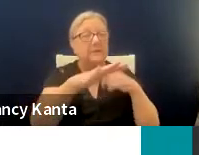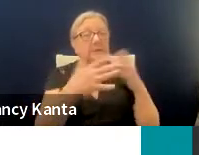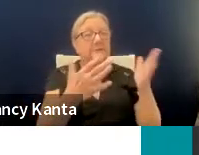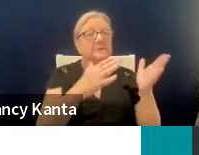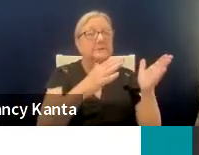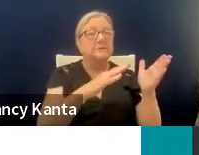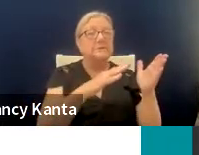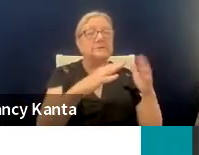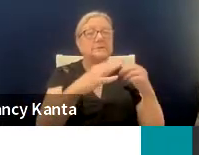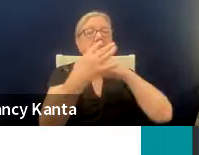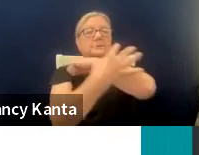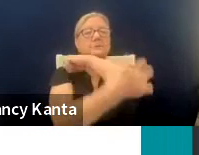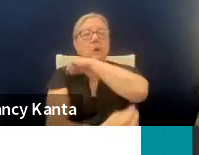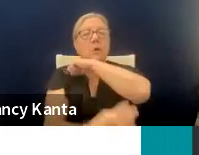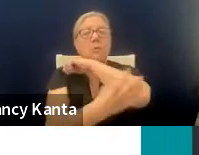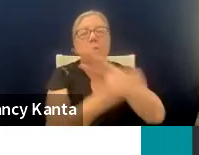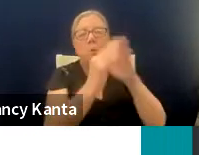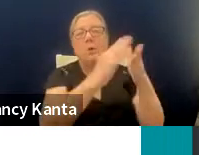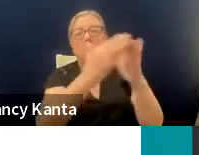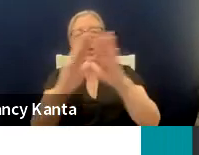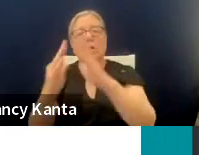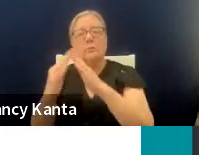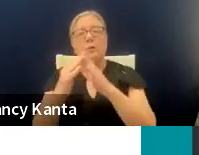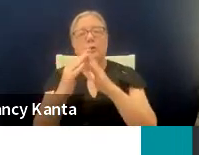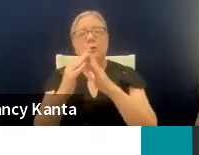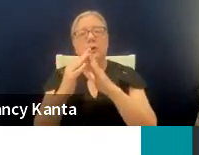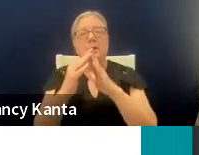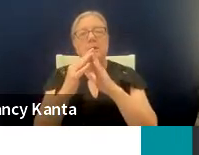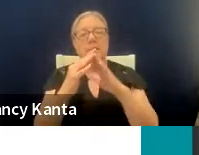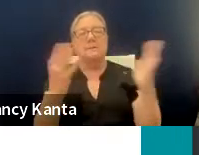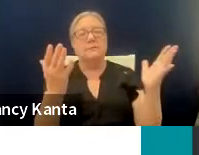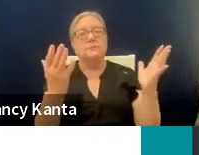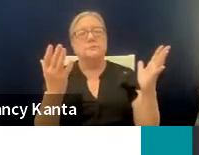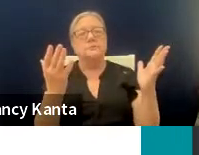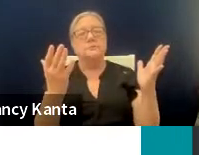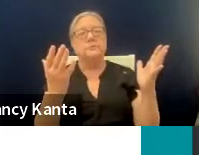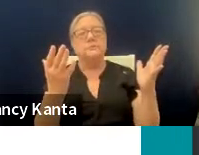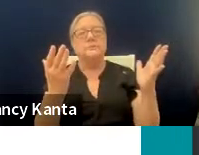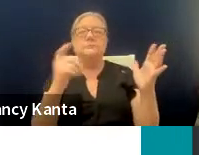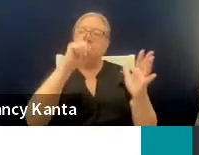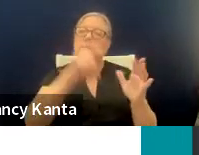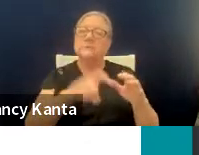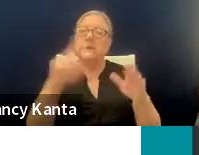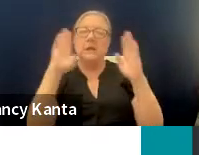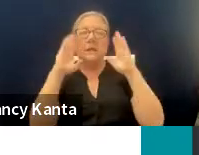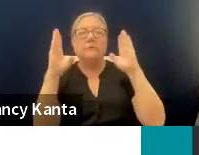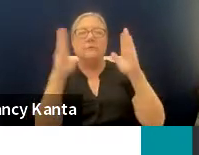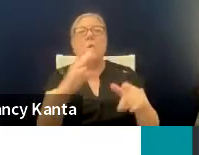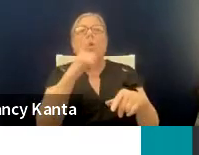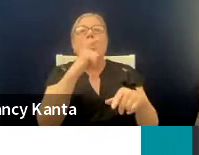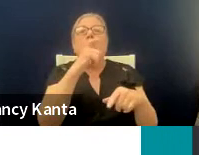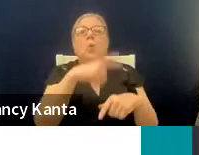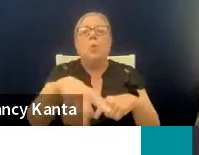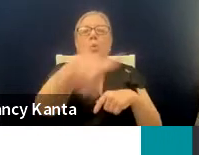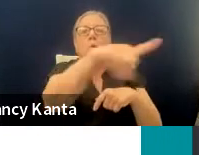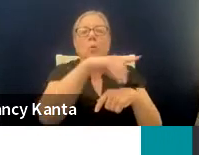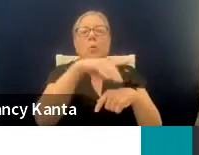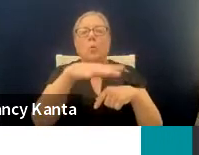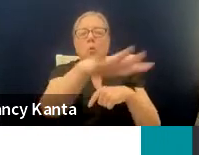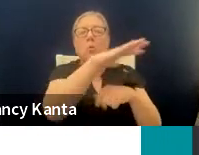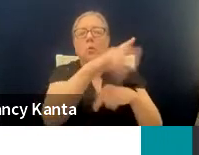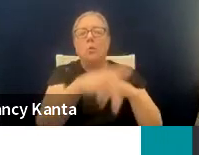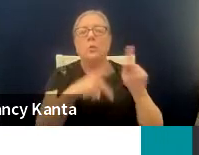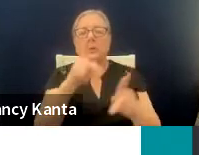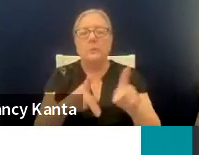communities, and to have that lens on like who this is, and I think